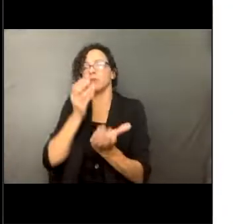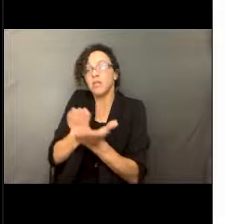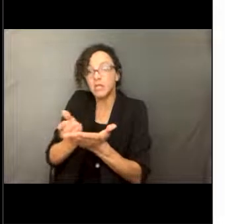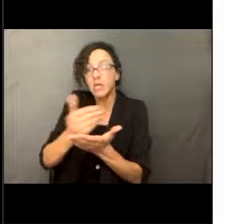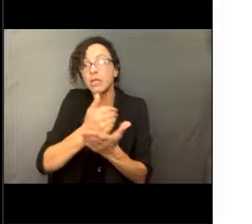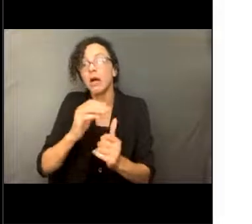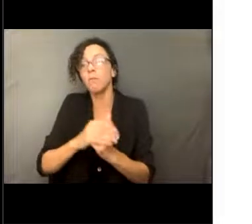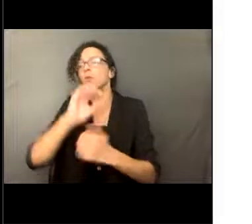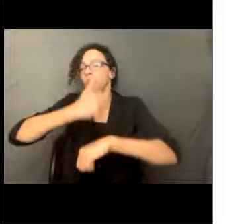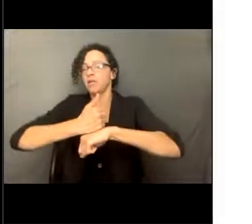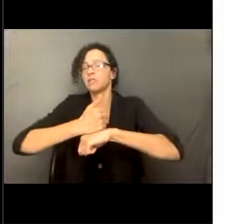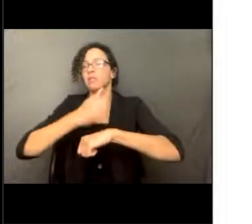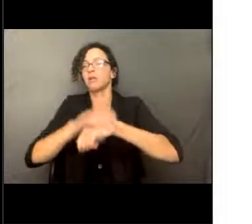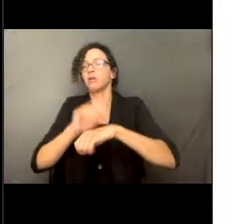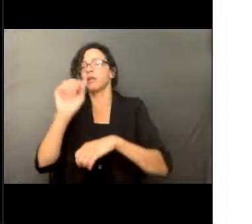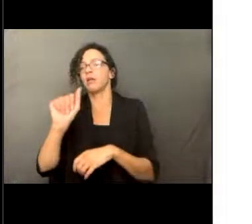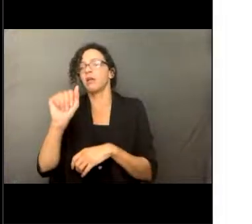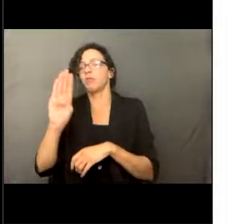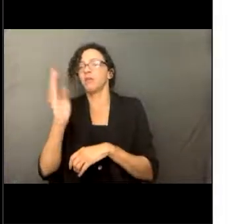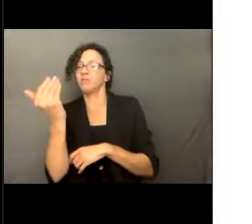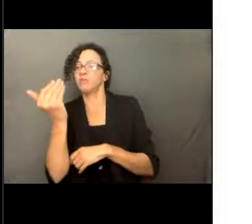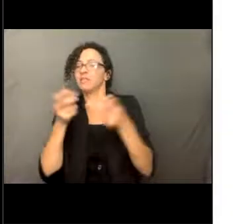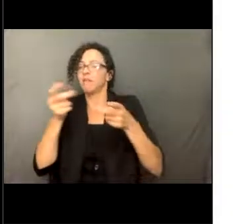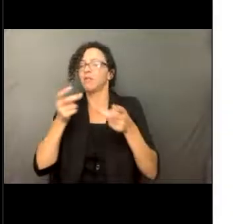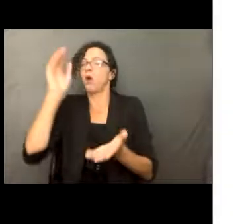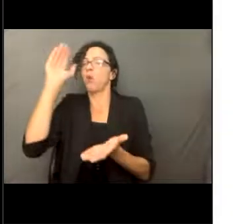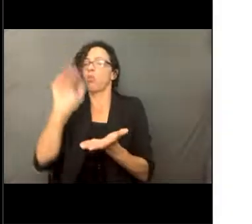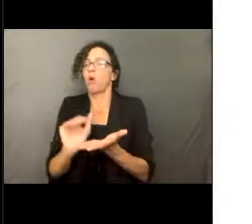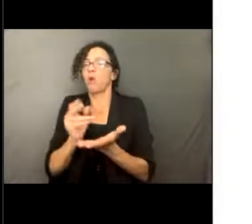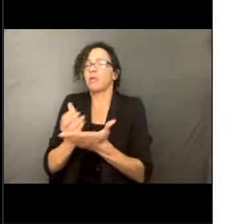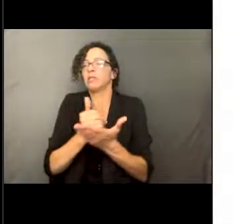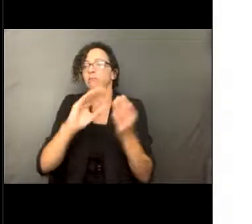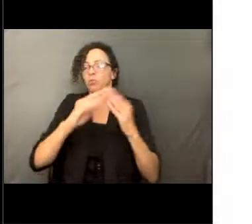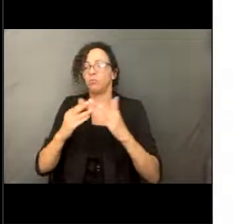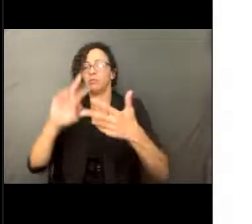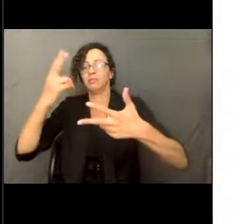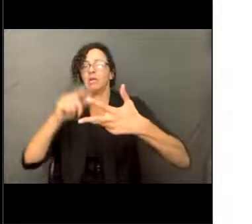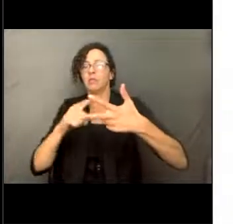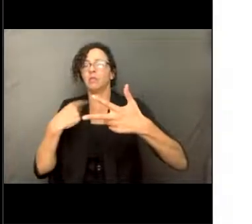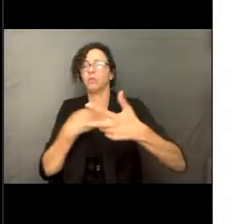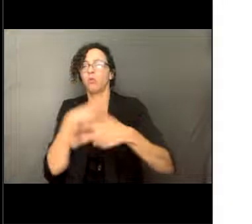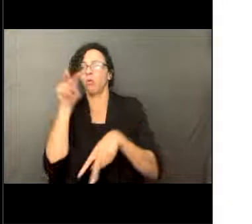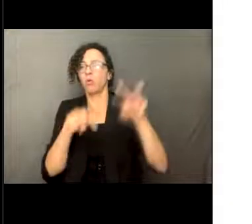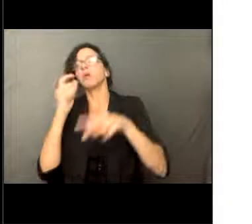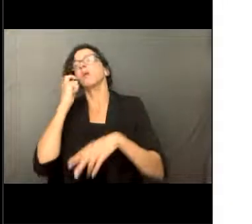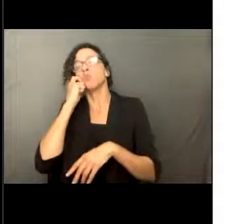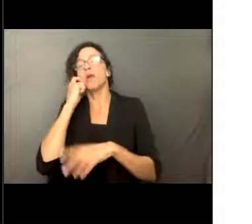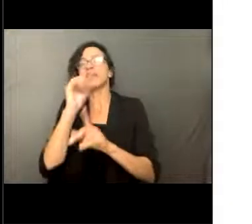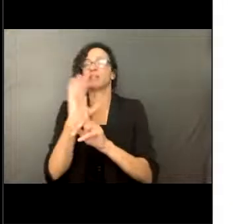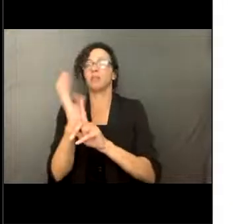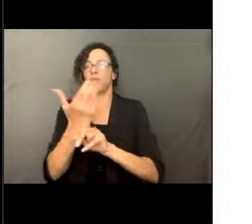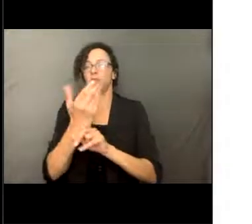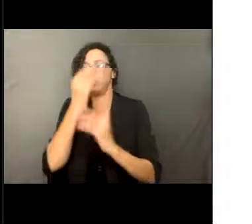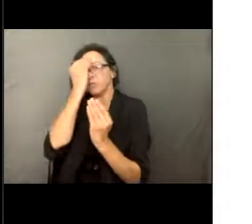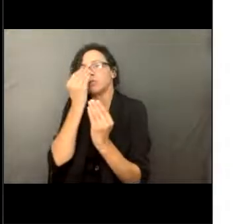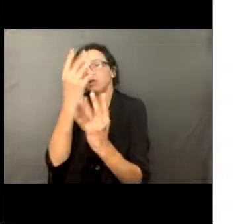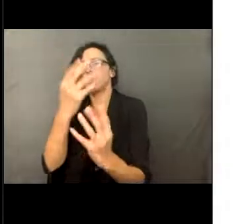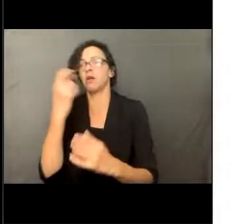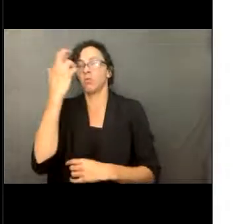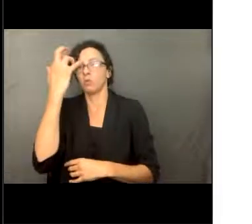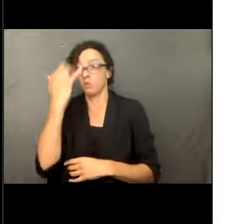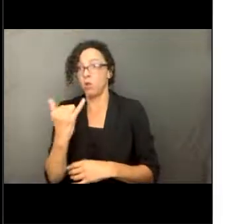1550 definitions of low-income communities. Secondly, we are looking at race and ethnicity data, and the reason for this is